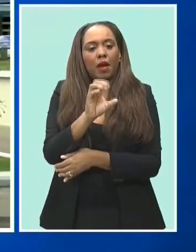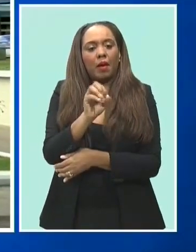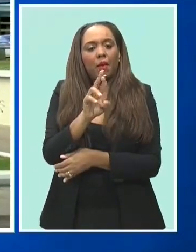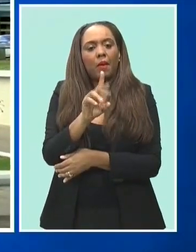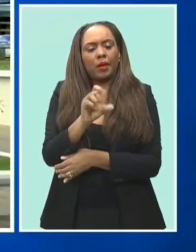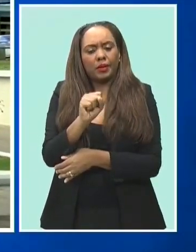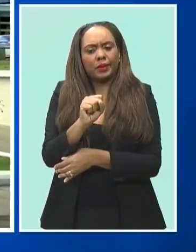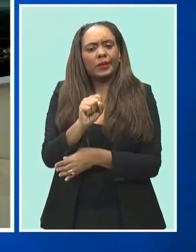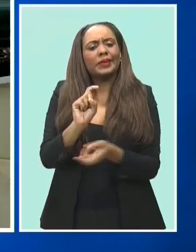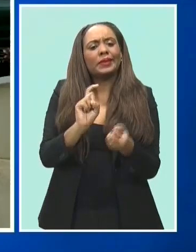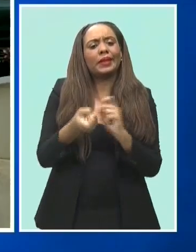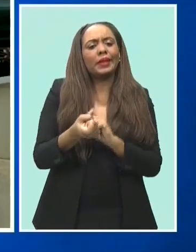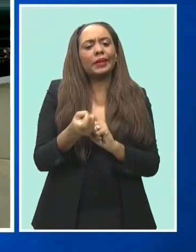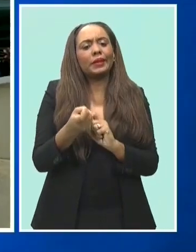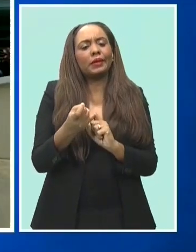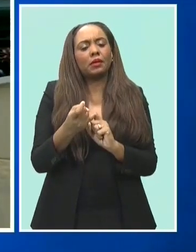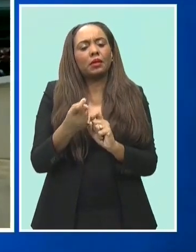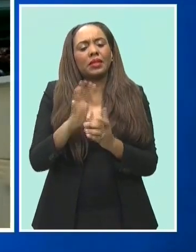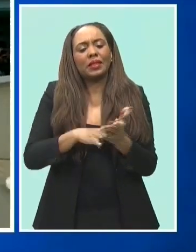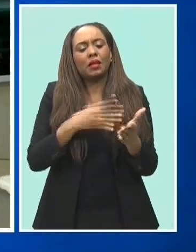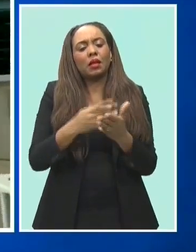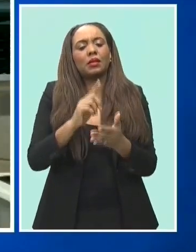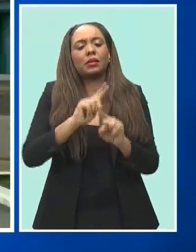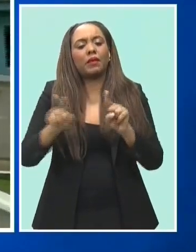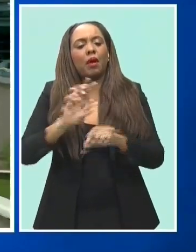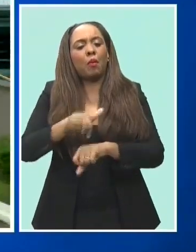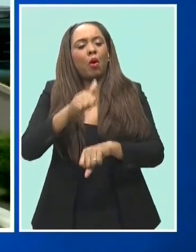appointments. In addition to the resumption of the